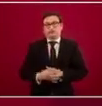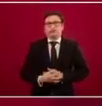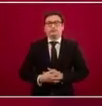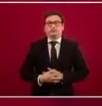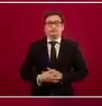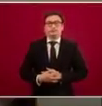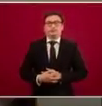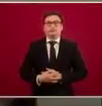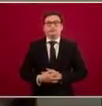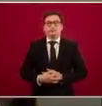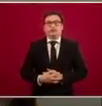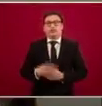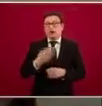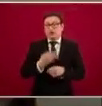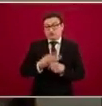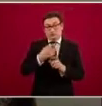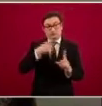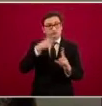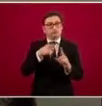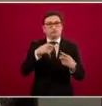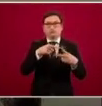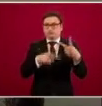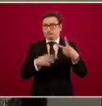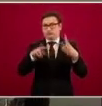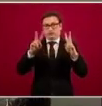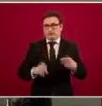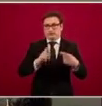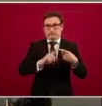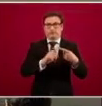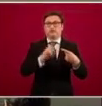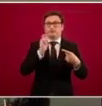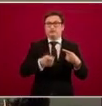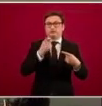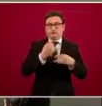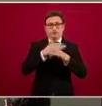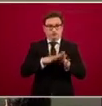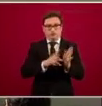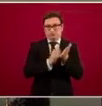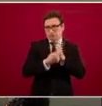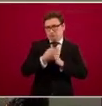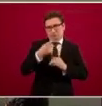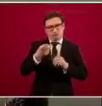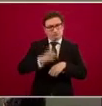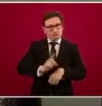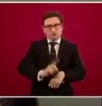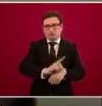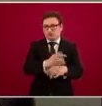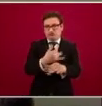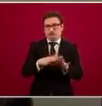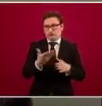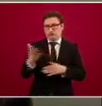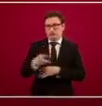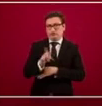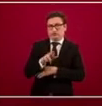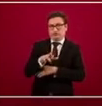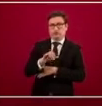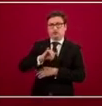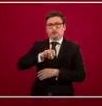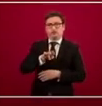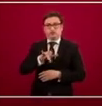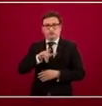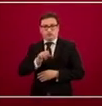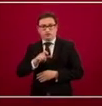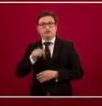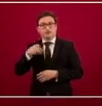COVID-19, the disease caused by the new coronavirus SARS-CoV-2. We'll be presenting the daily